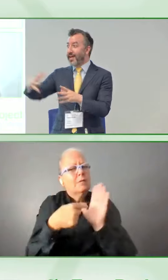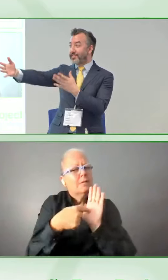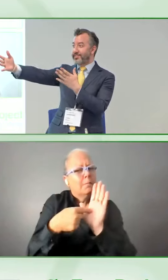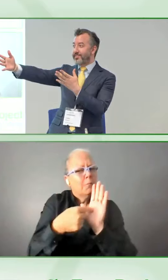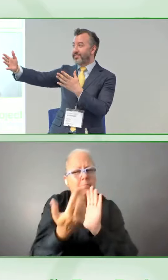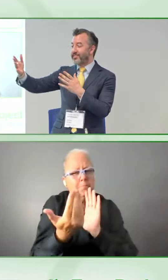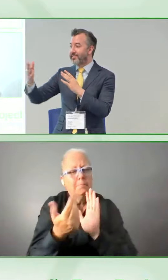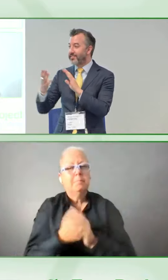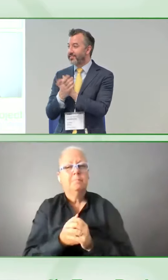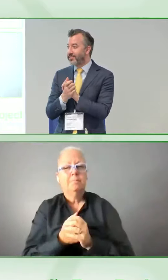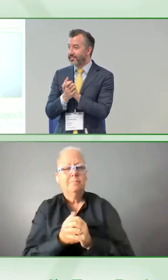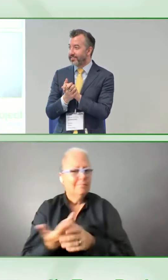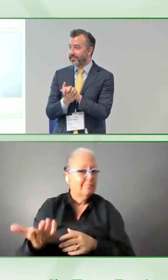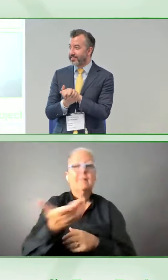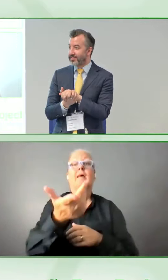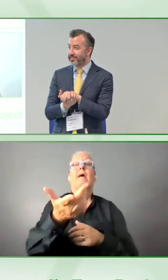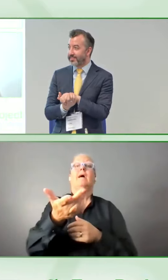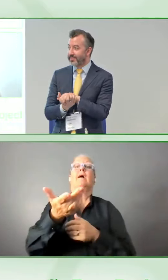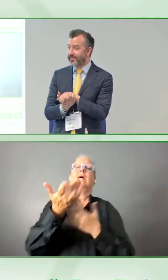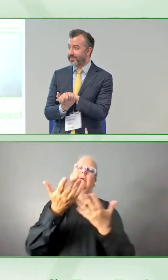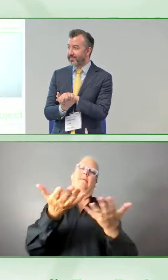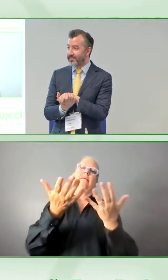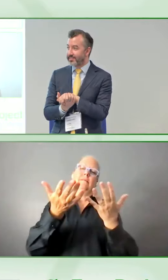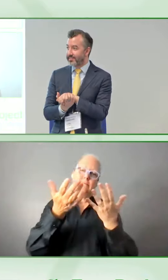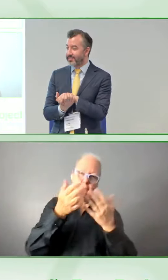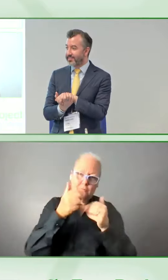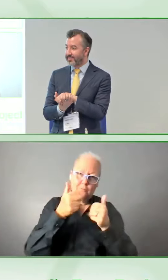Anyone? Yes.